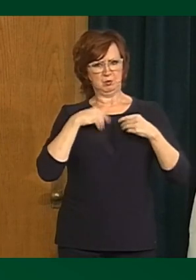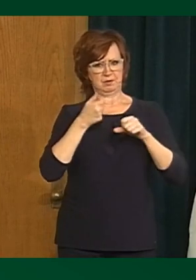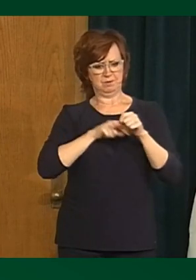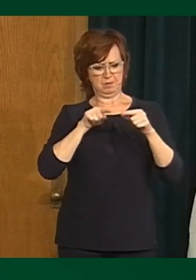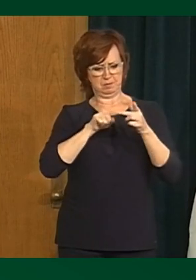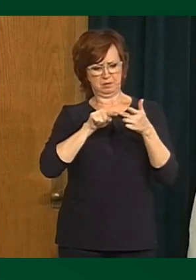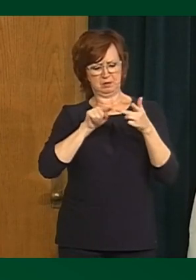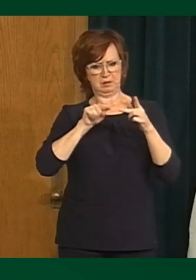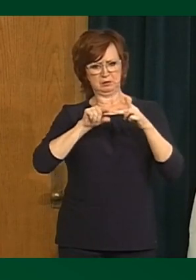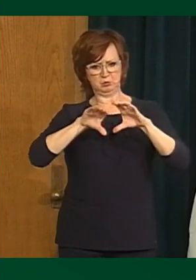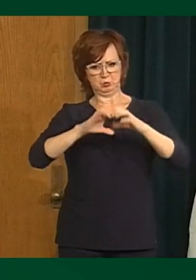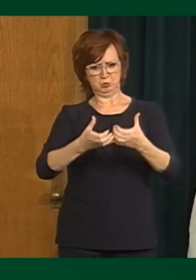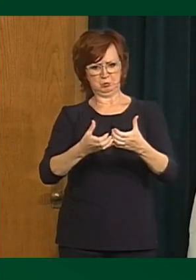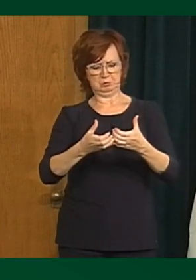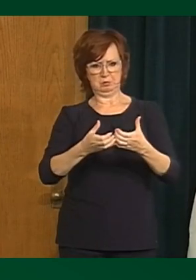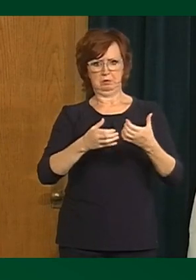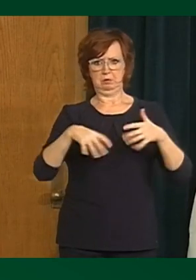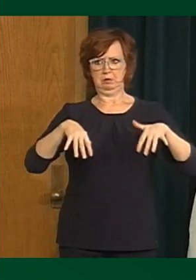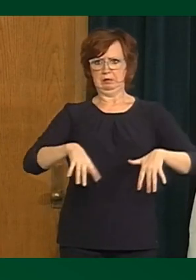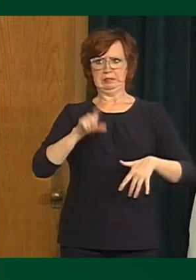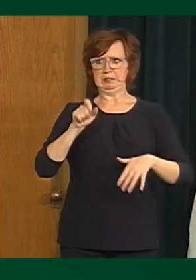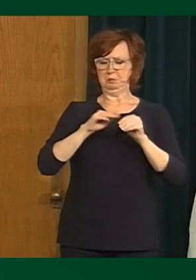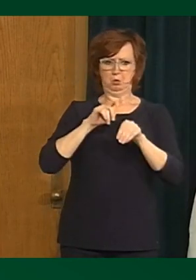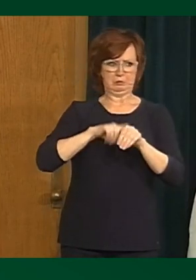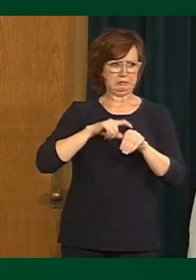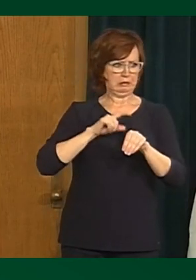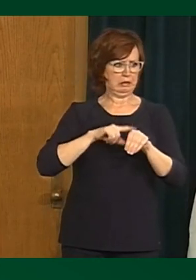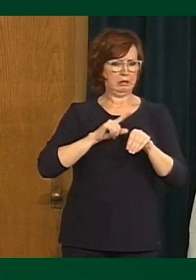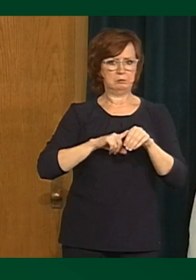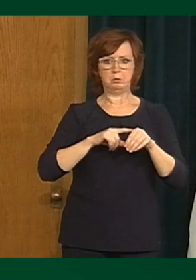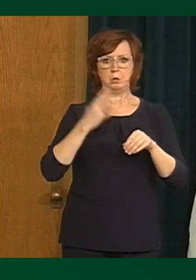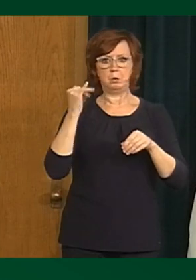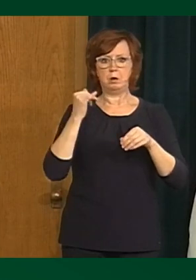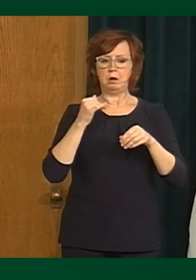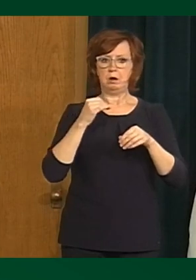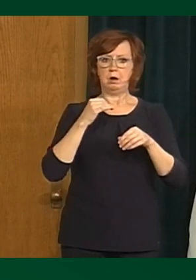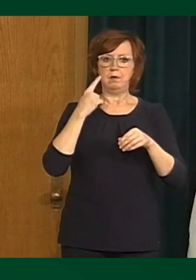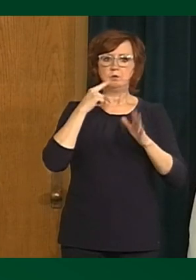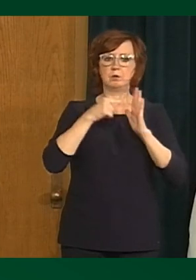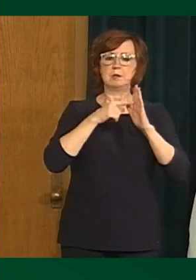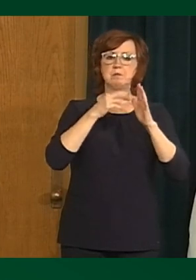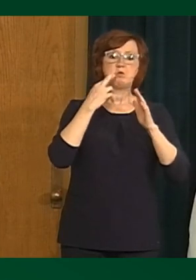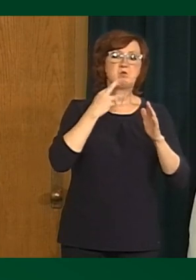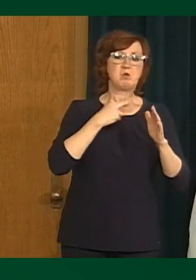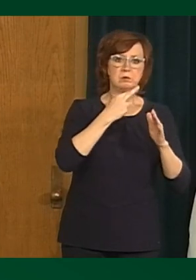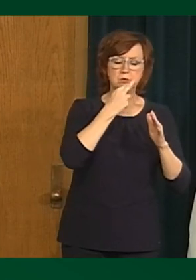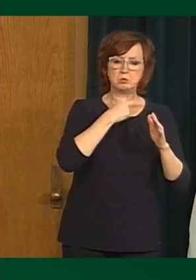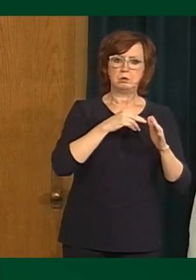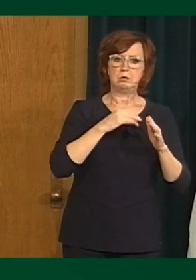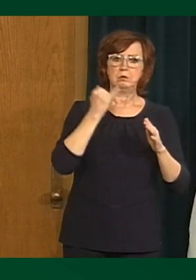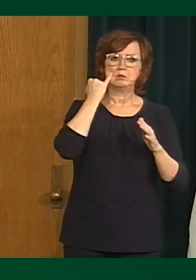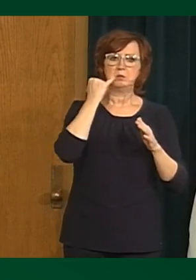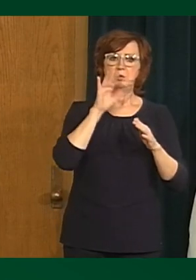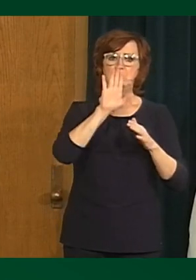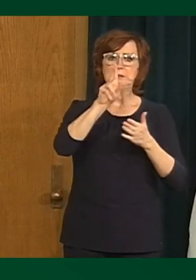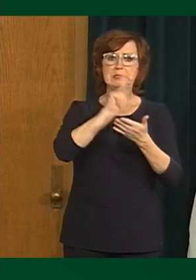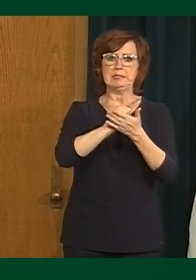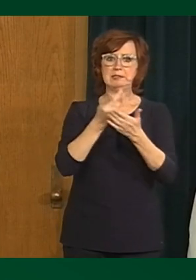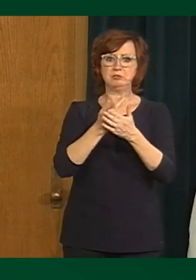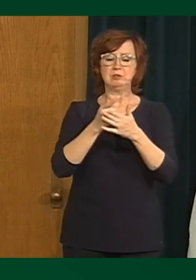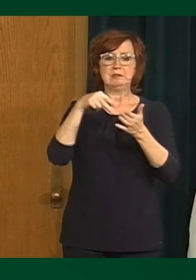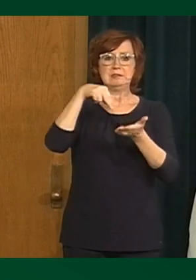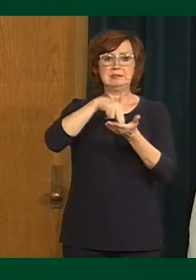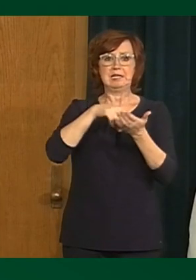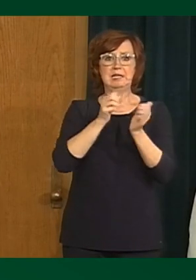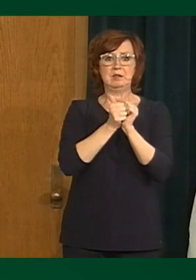They may have to reorient kitchens, put proper physical distancing plans into place, train some of their staff. What can you tell